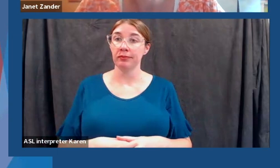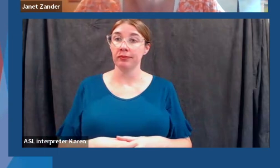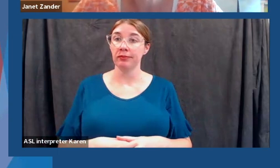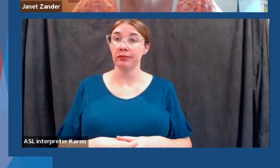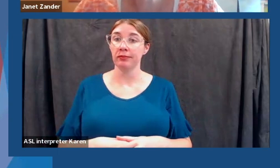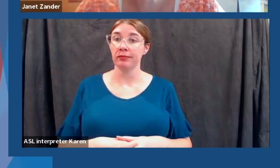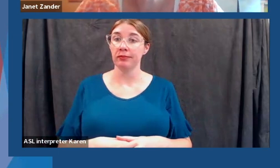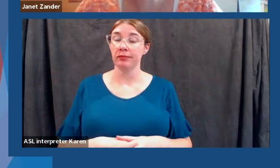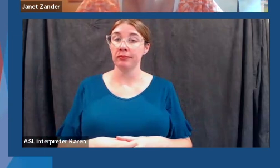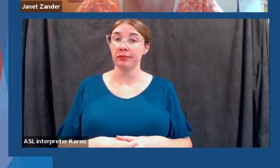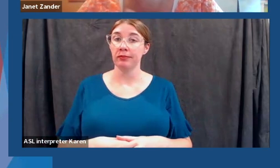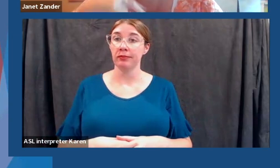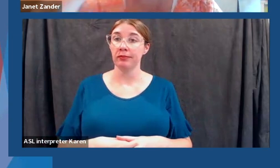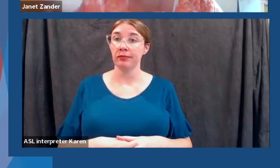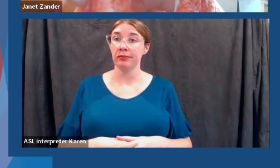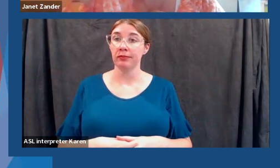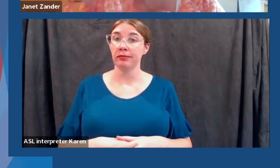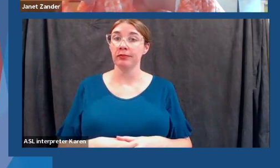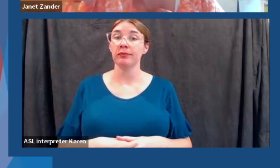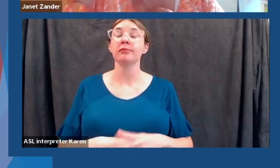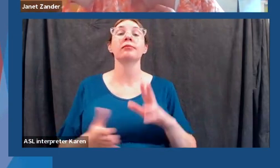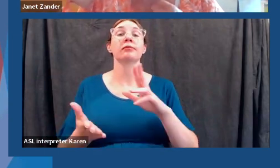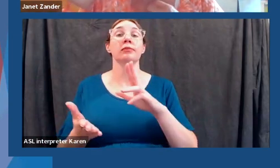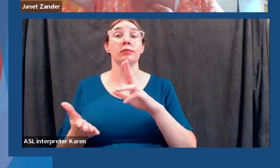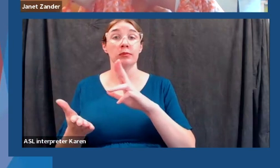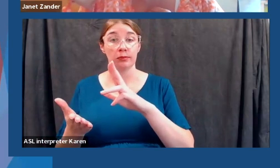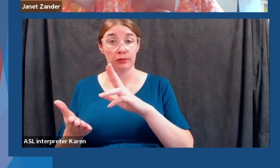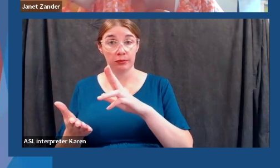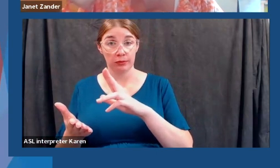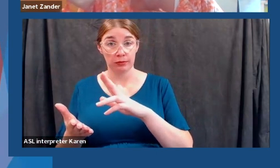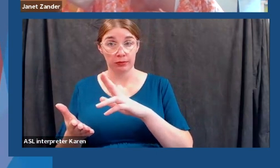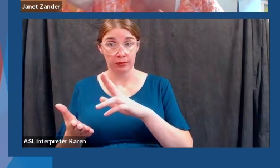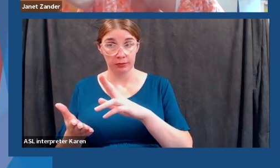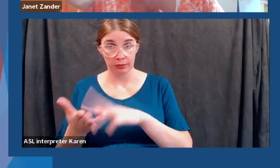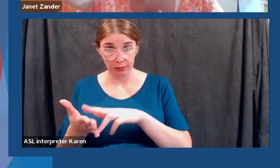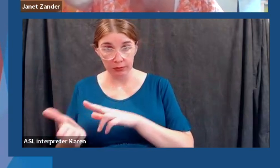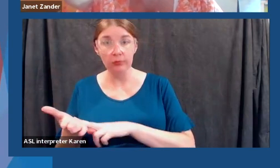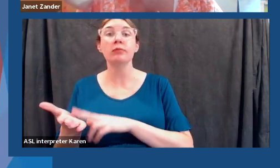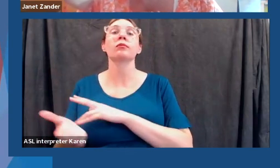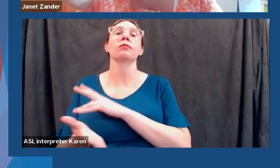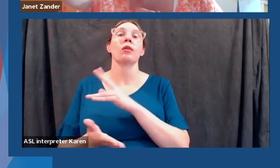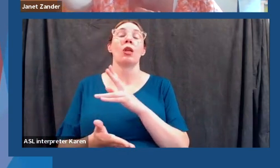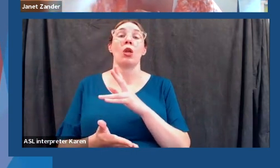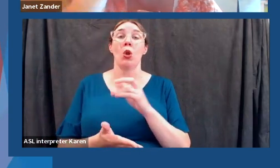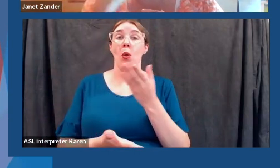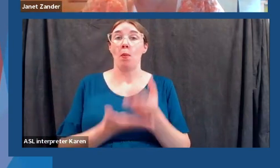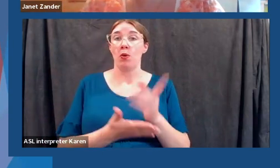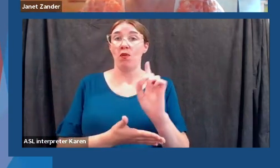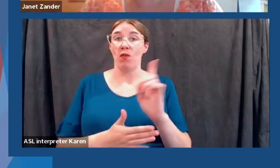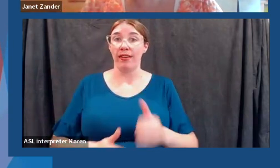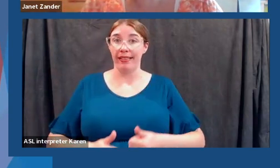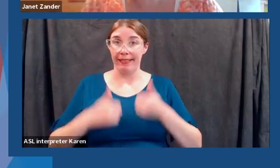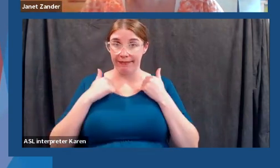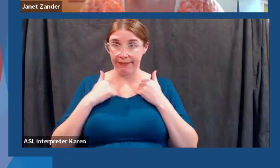Along with registration and the proof of resident document is a proof of residence.